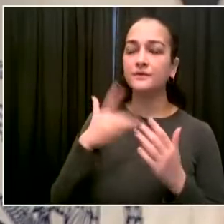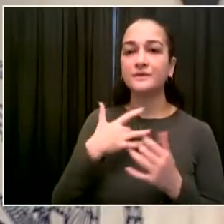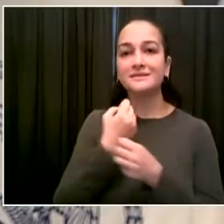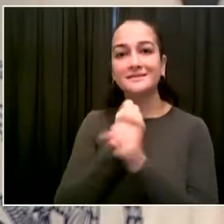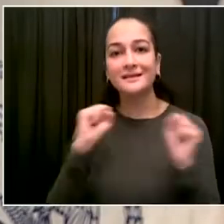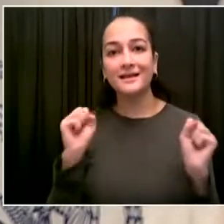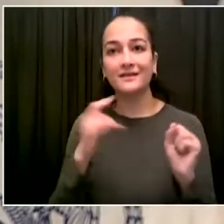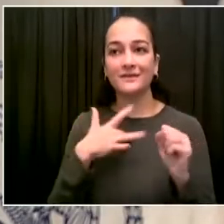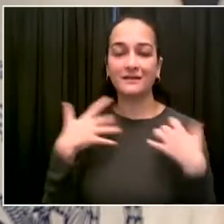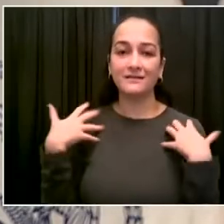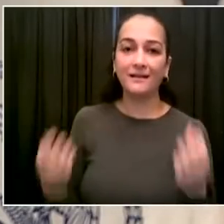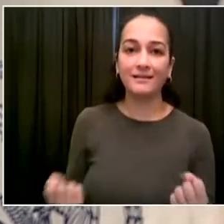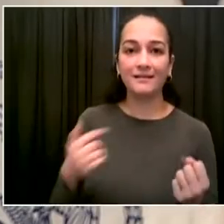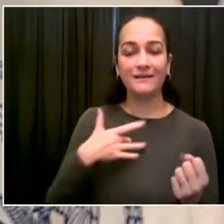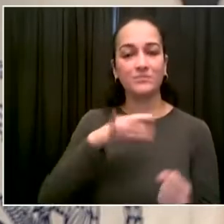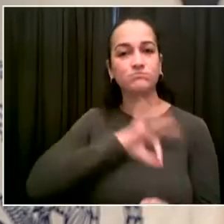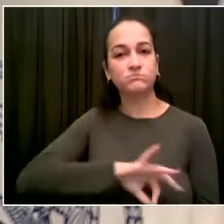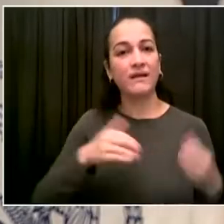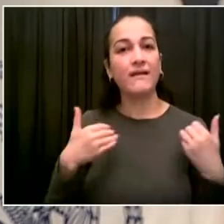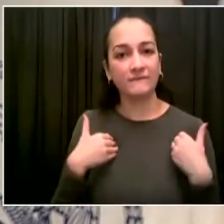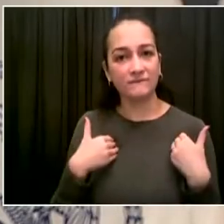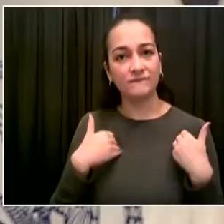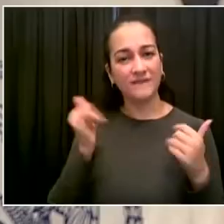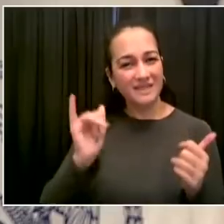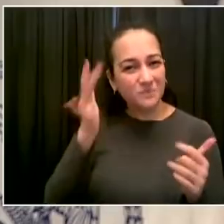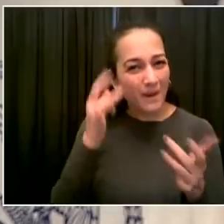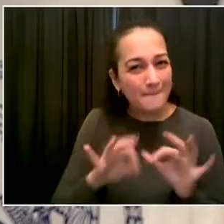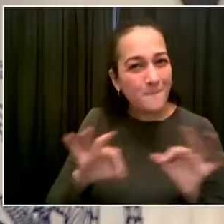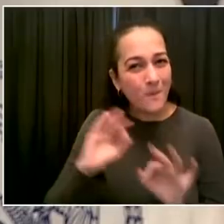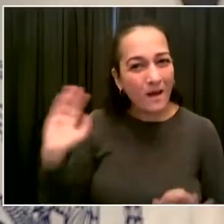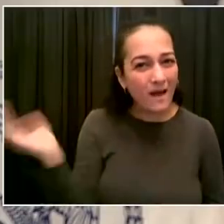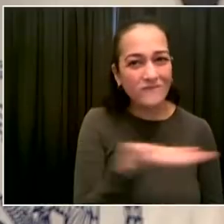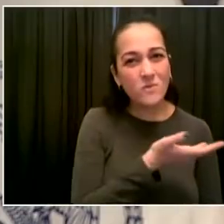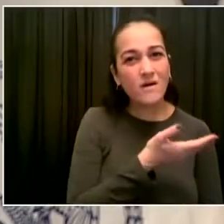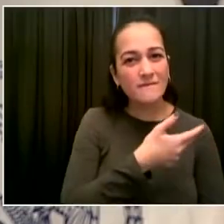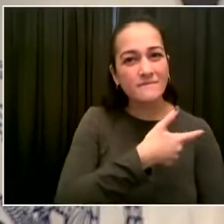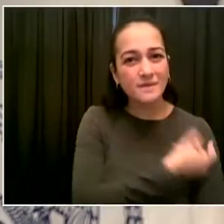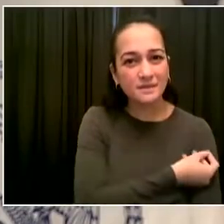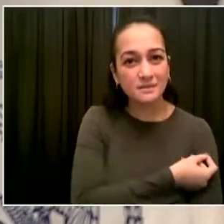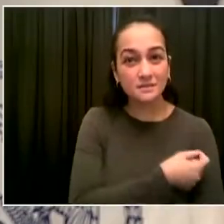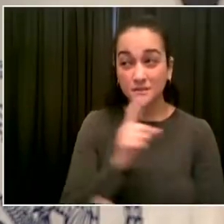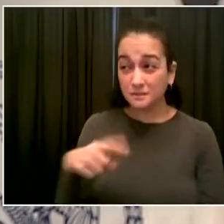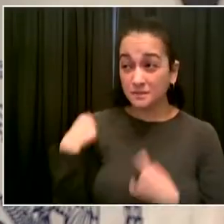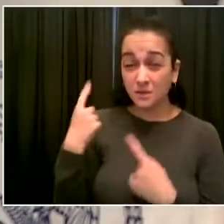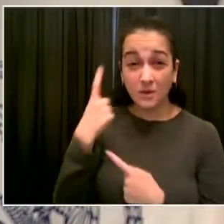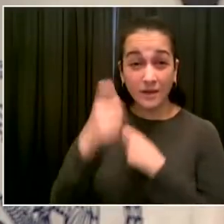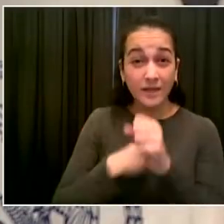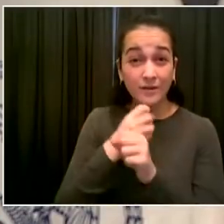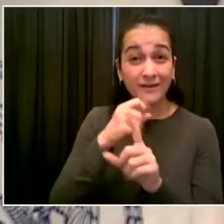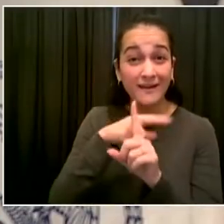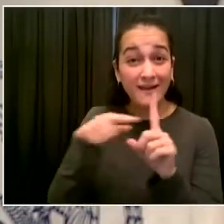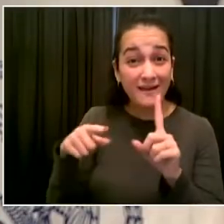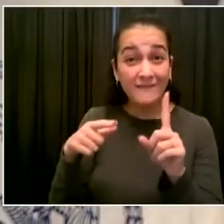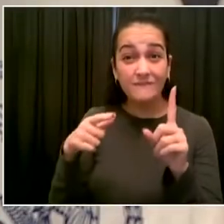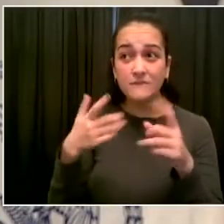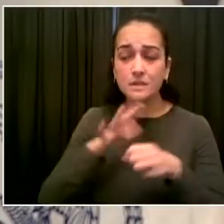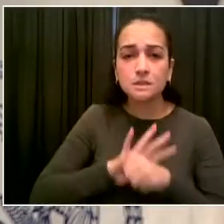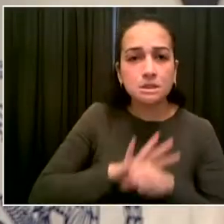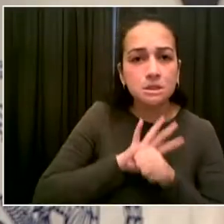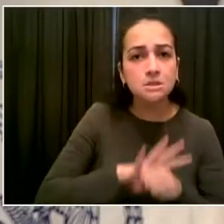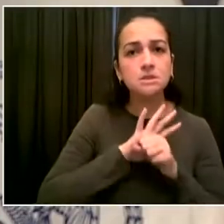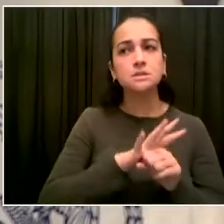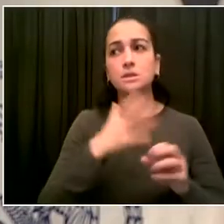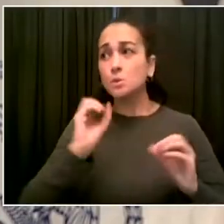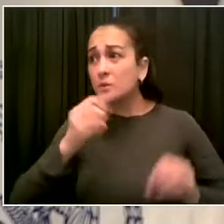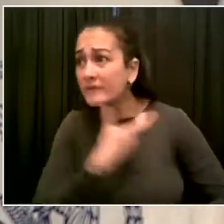last year and a half. We need to sort of start the process of healing. I think everyone being vaccinated actually is part of that.